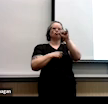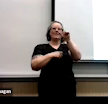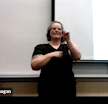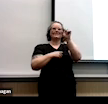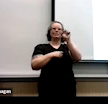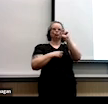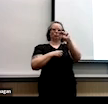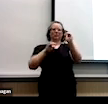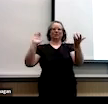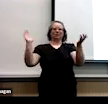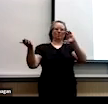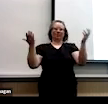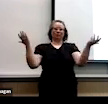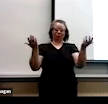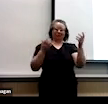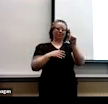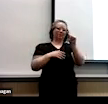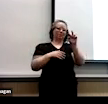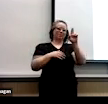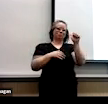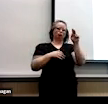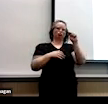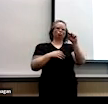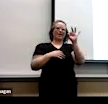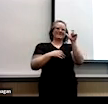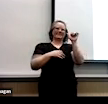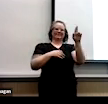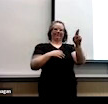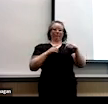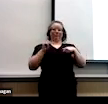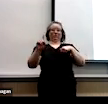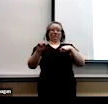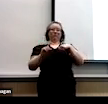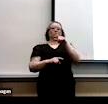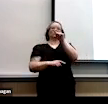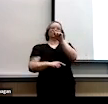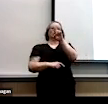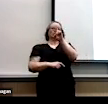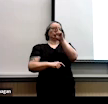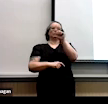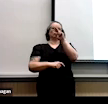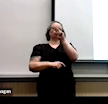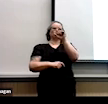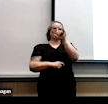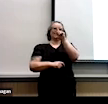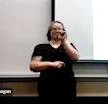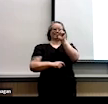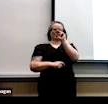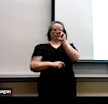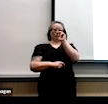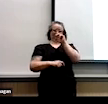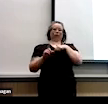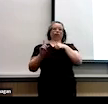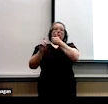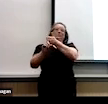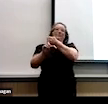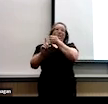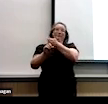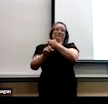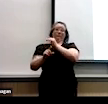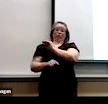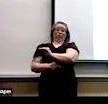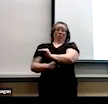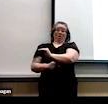of ways. This particular definition describes it as a purposeful, planned movement of adolescents with chronic medical conditions from